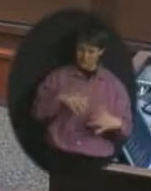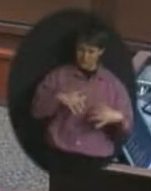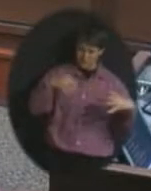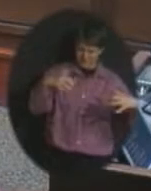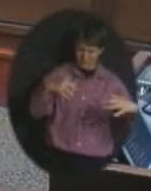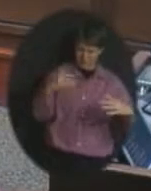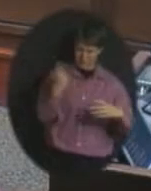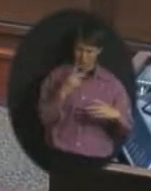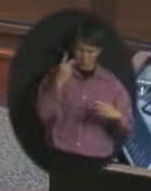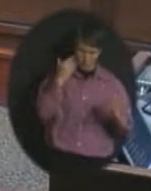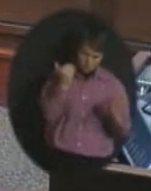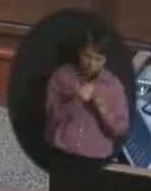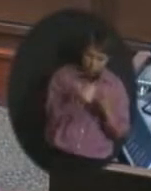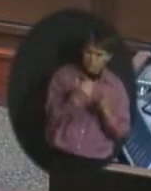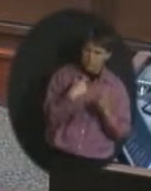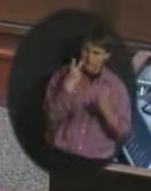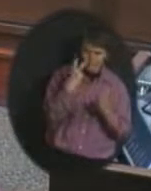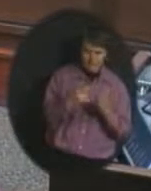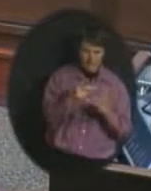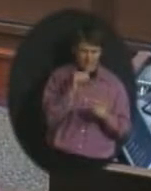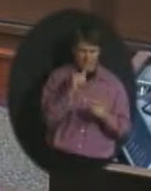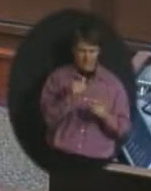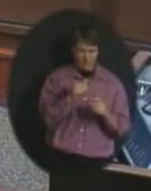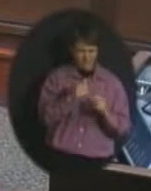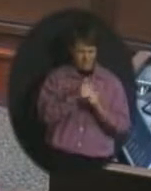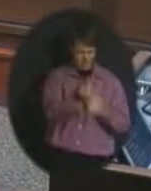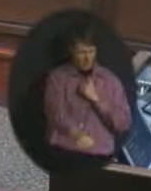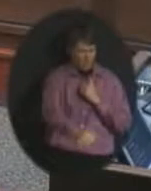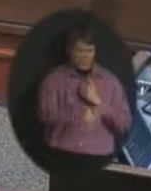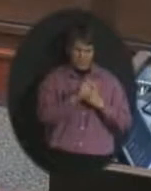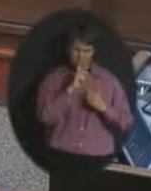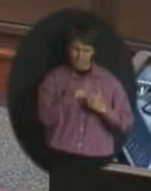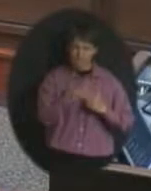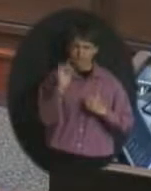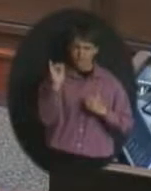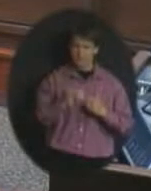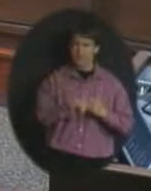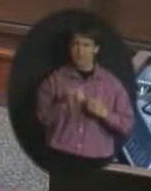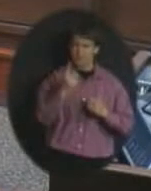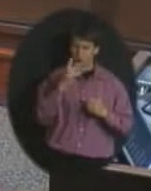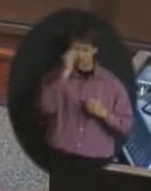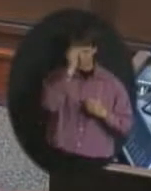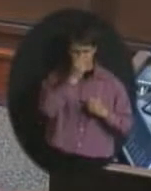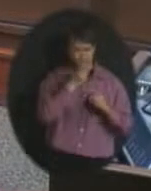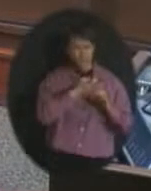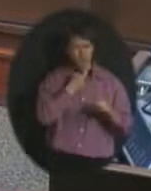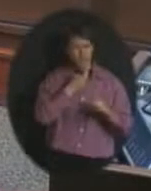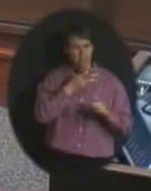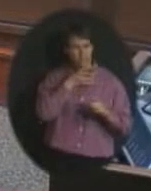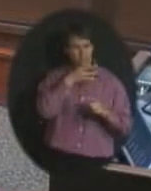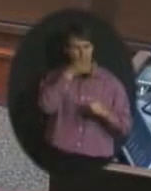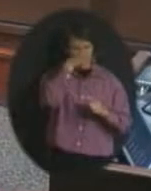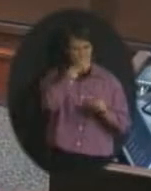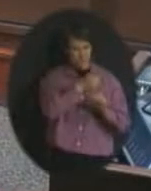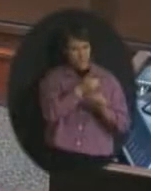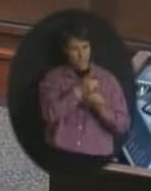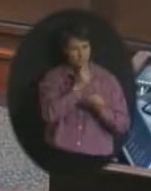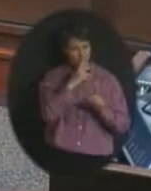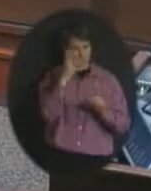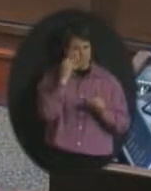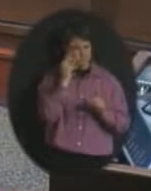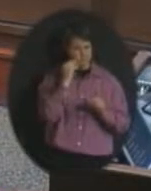to be stuck way up in the rafters. So that's one opinion from a parent who's experienced